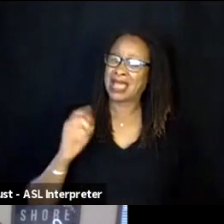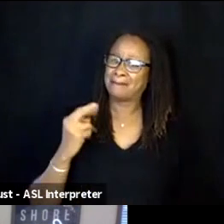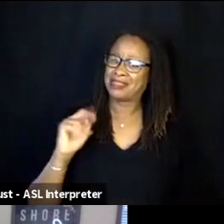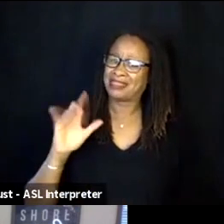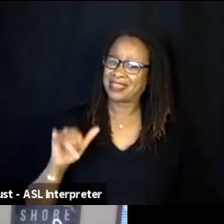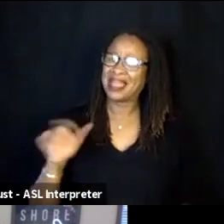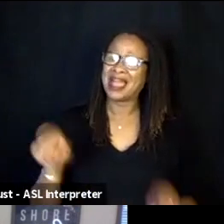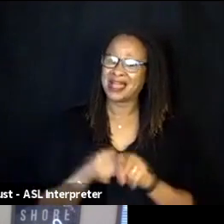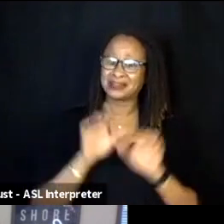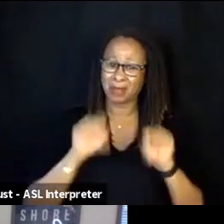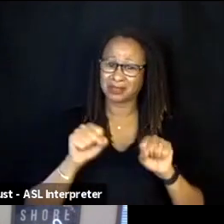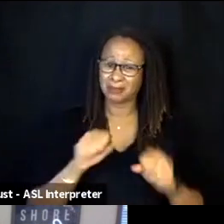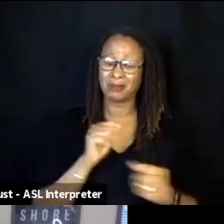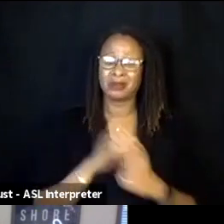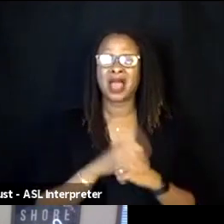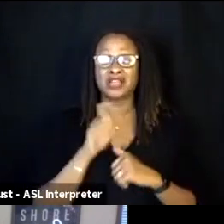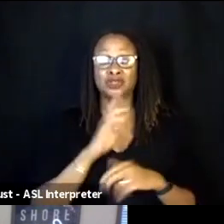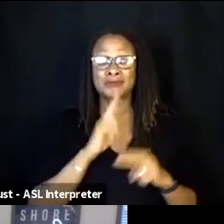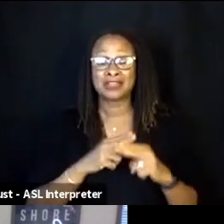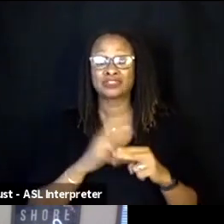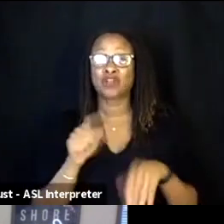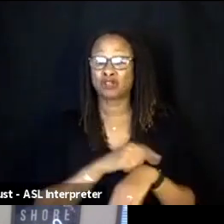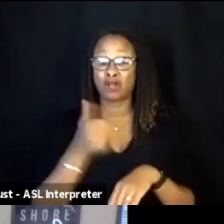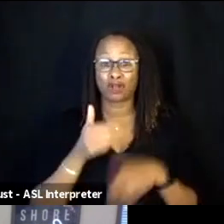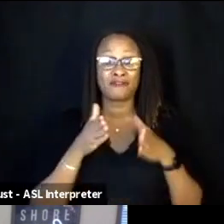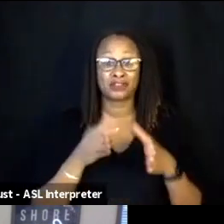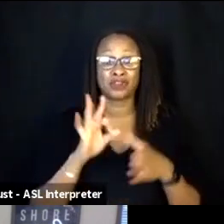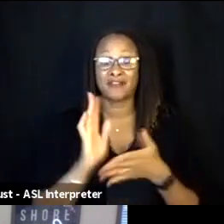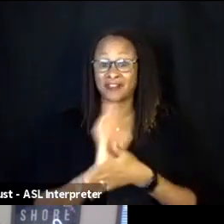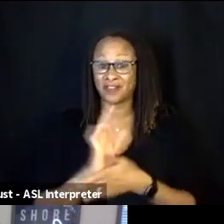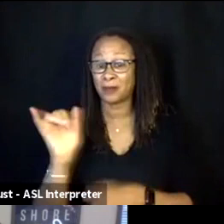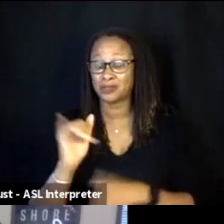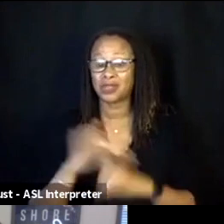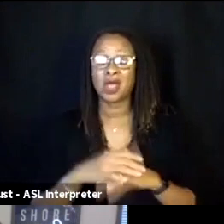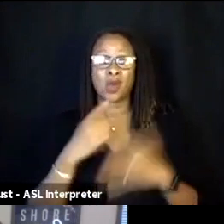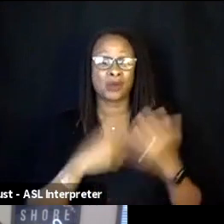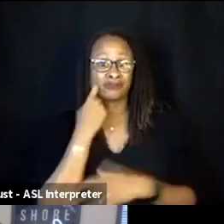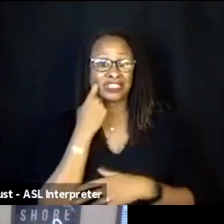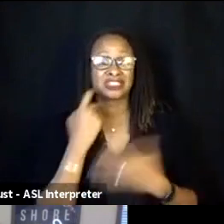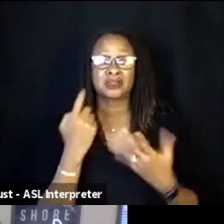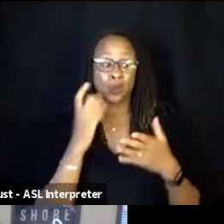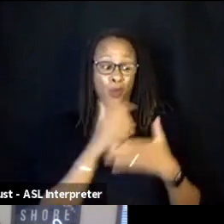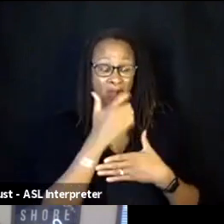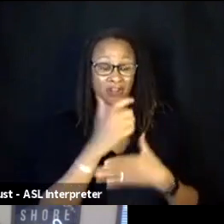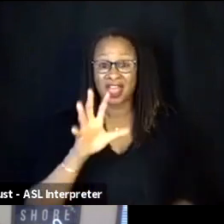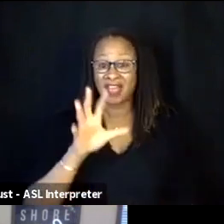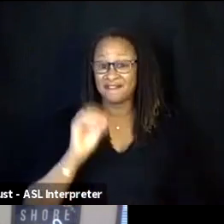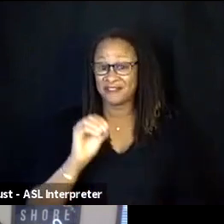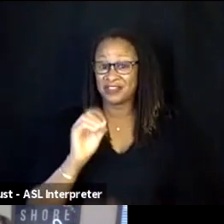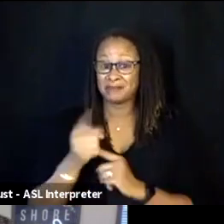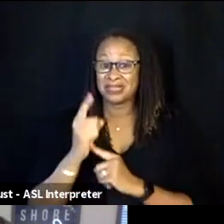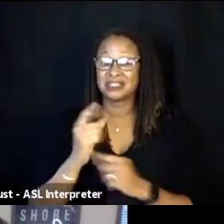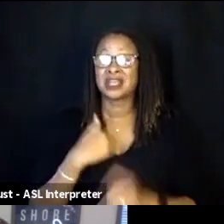saw. I should mention there is a longer version of the film as well. What we just watched was 50 minutes, so we saw 4 of the stories, and